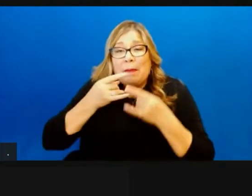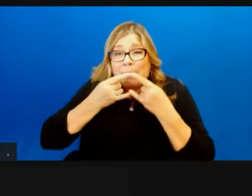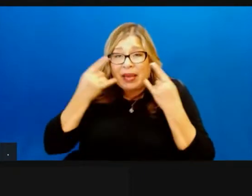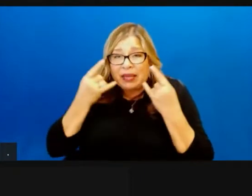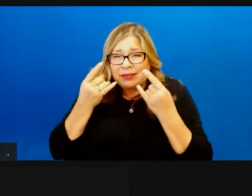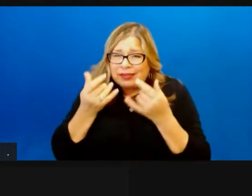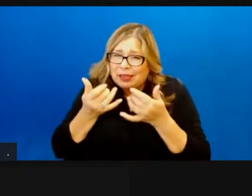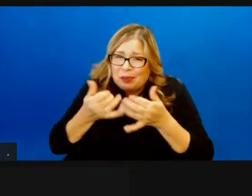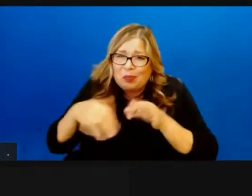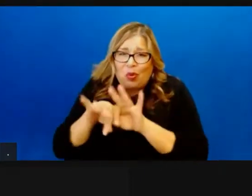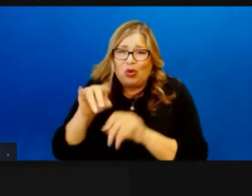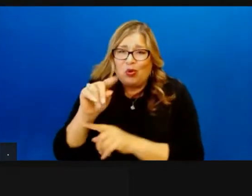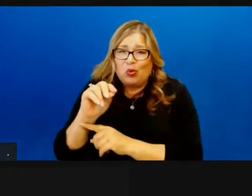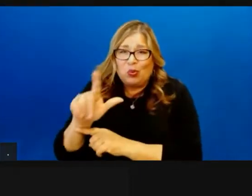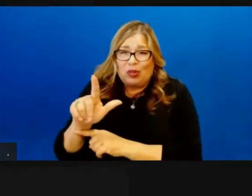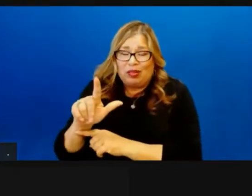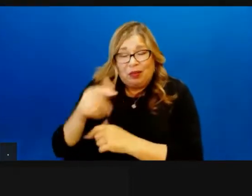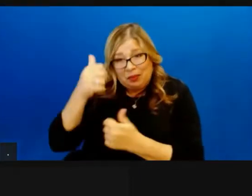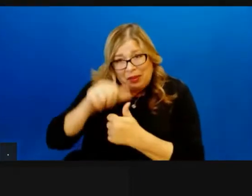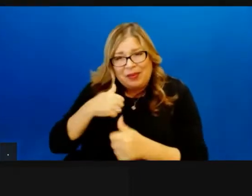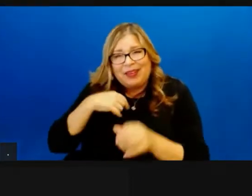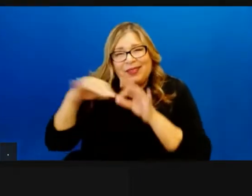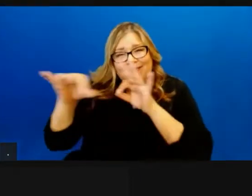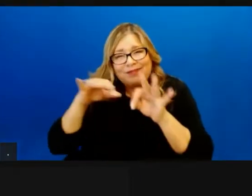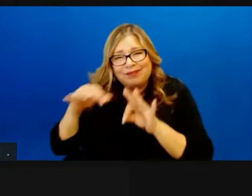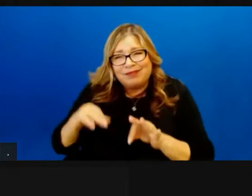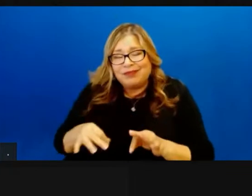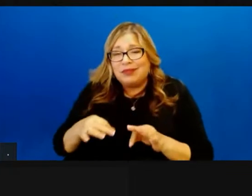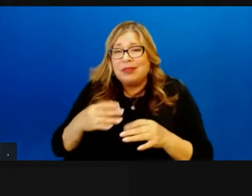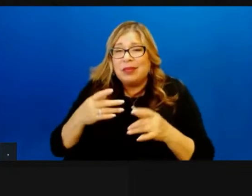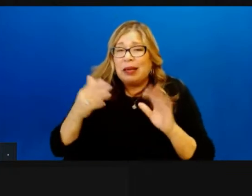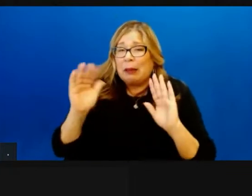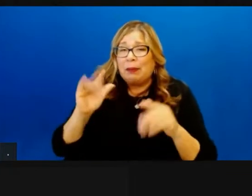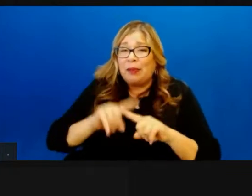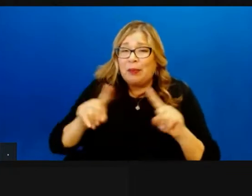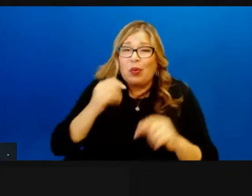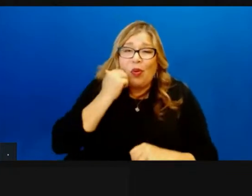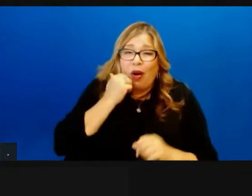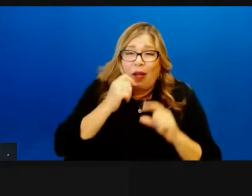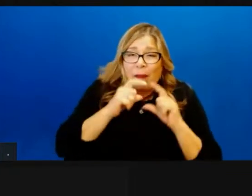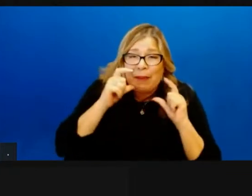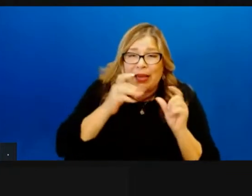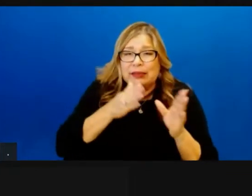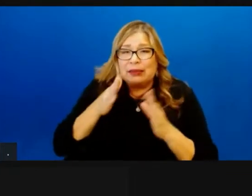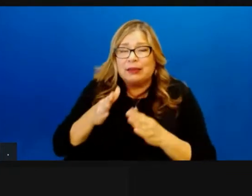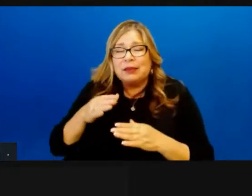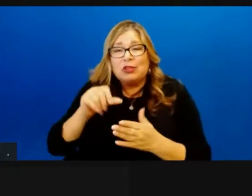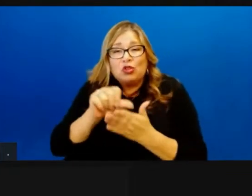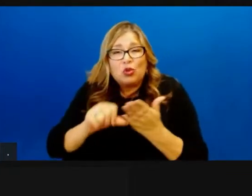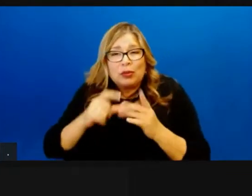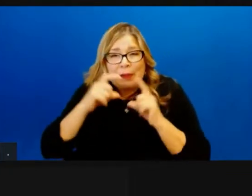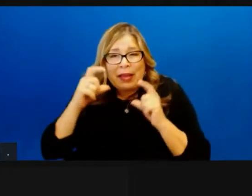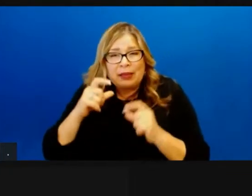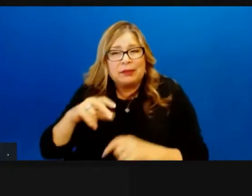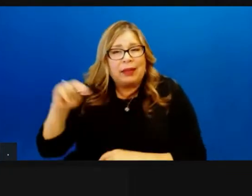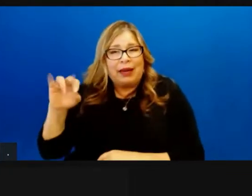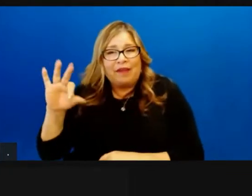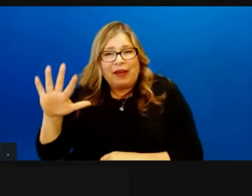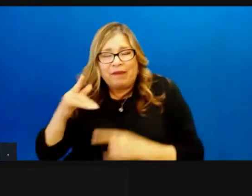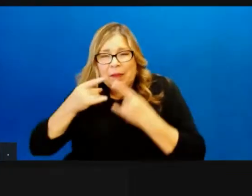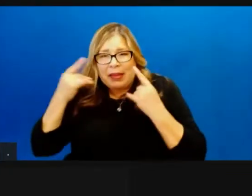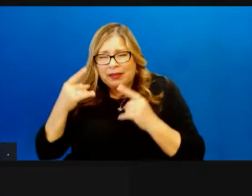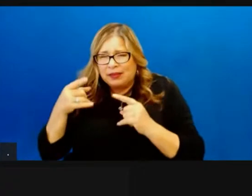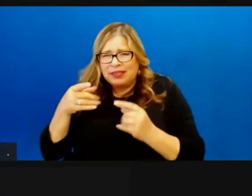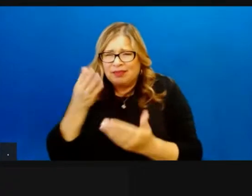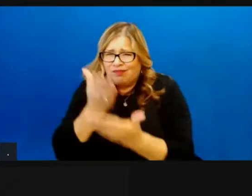California data that demonstrates that, and that using them based on your own sense of